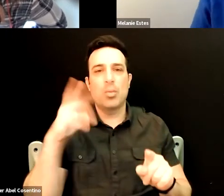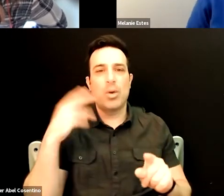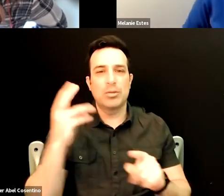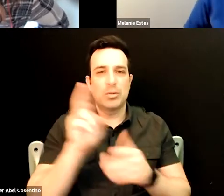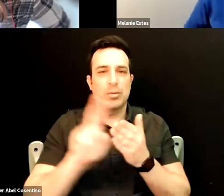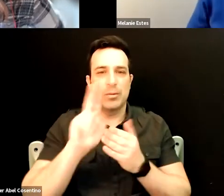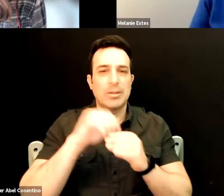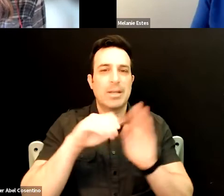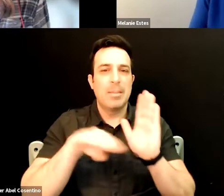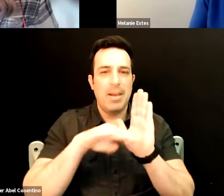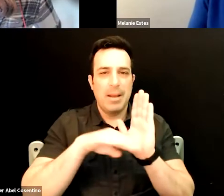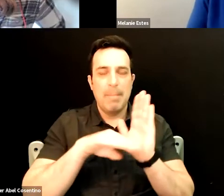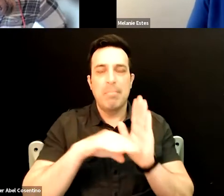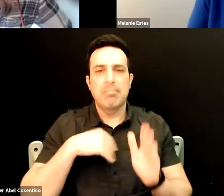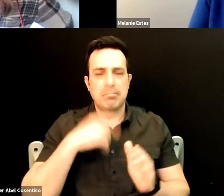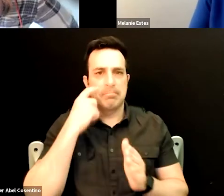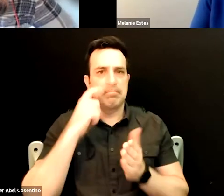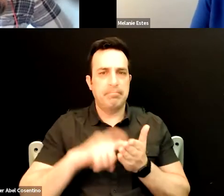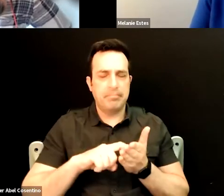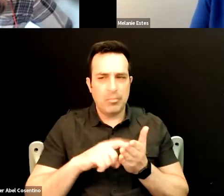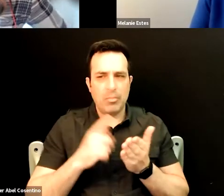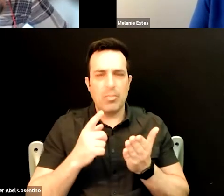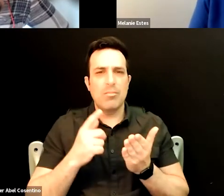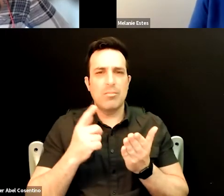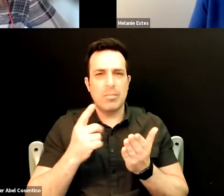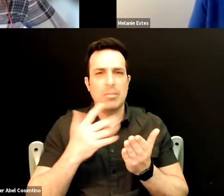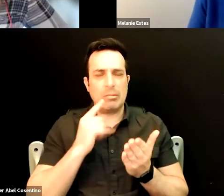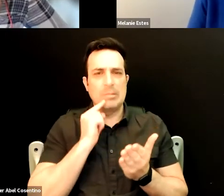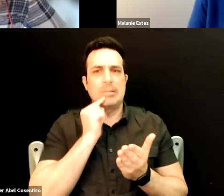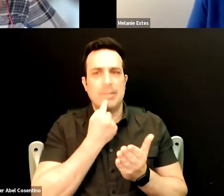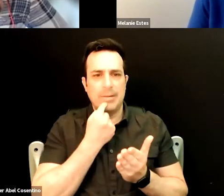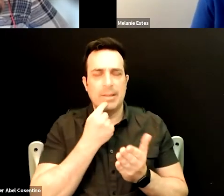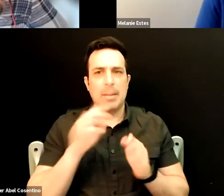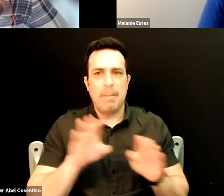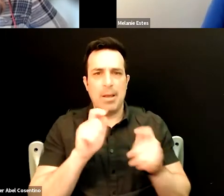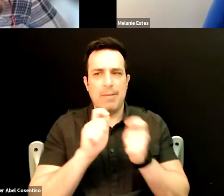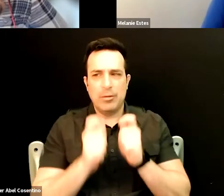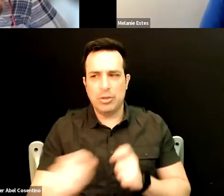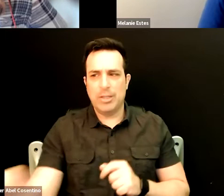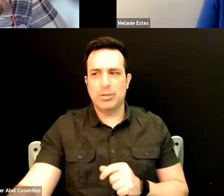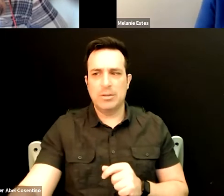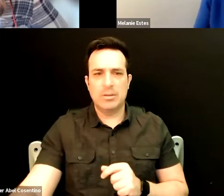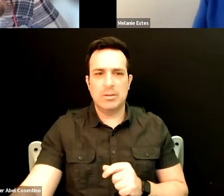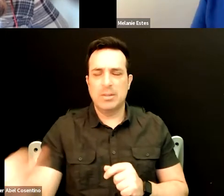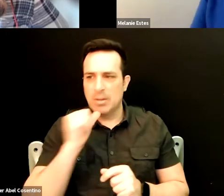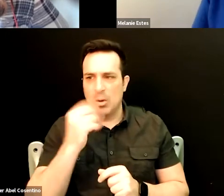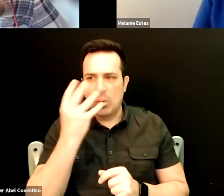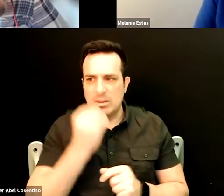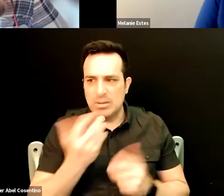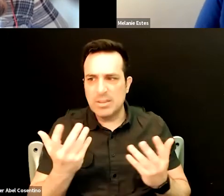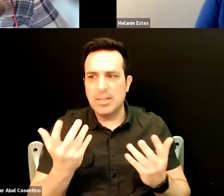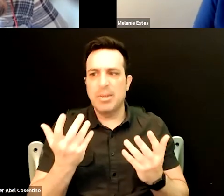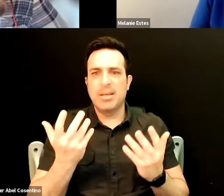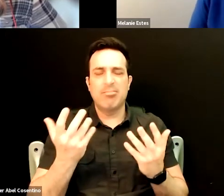Bellingham. I started experiencing pretty significant behavior changes. I wasn't sleeping. I didn't